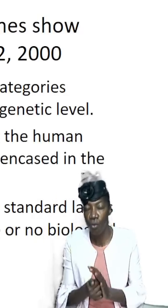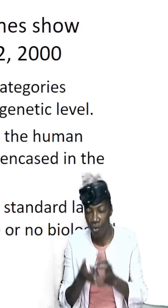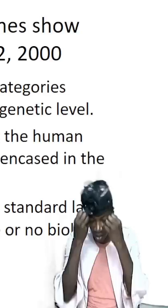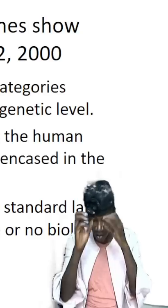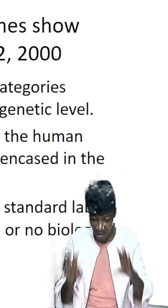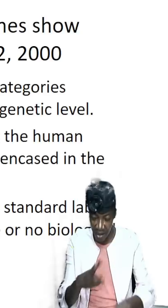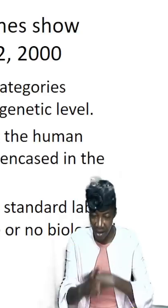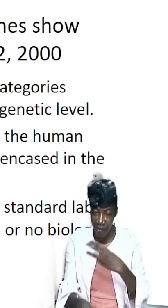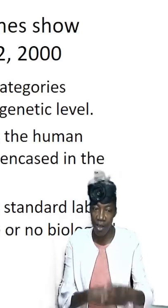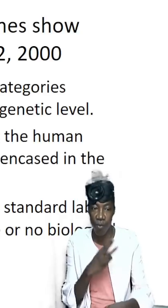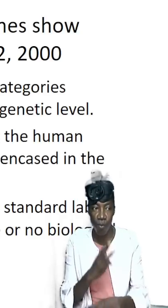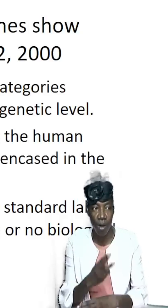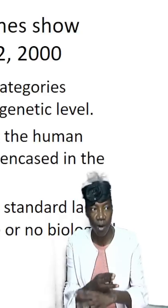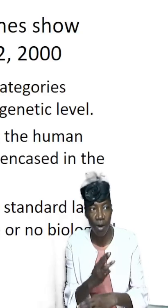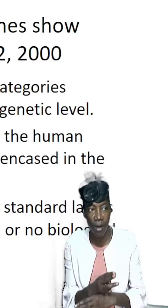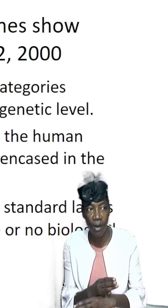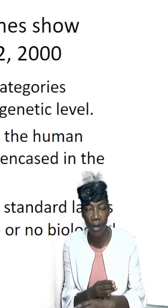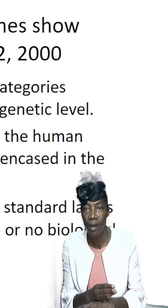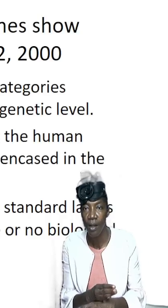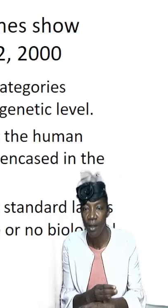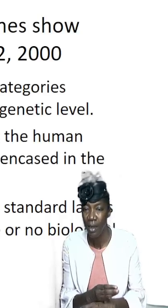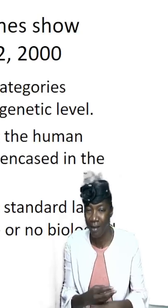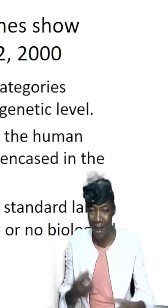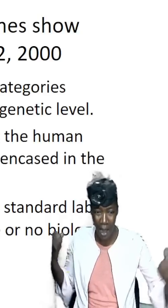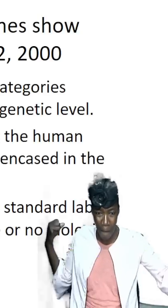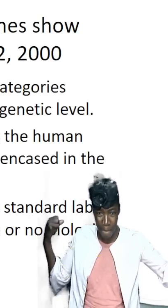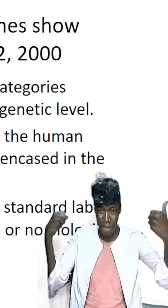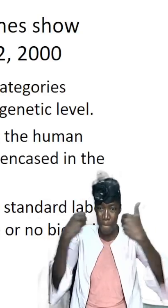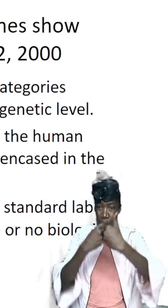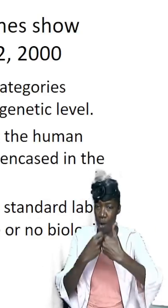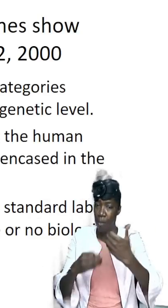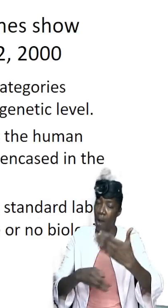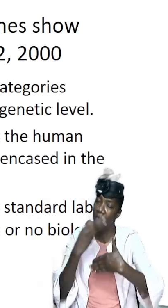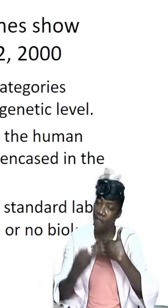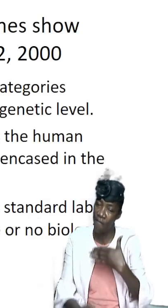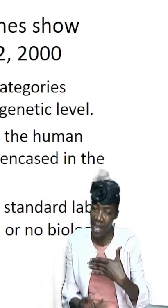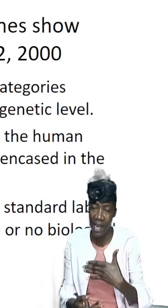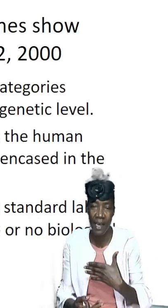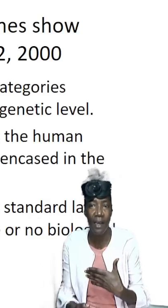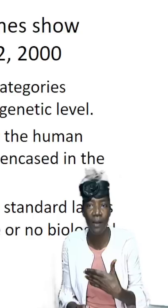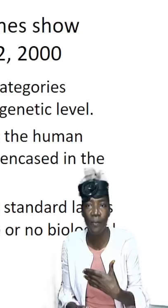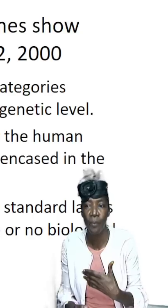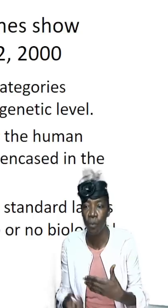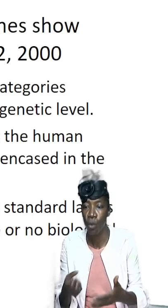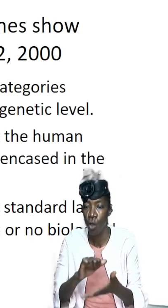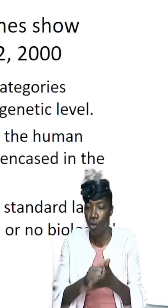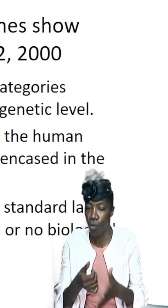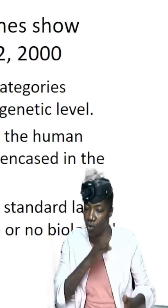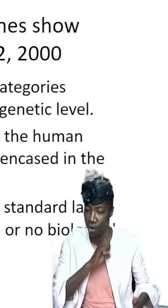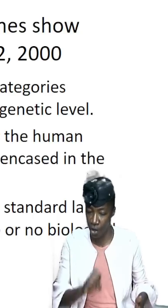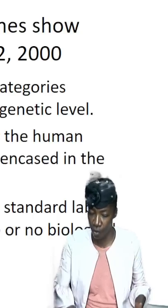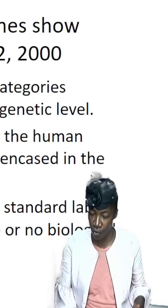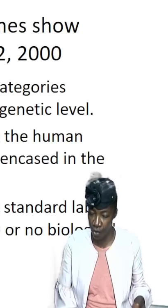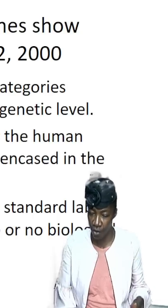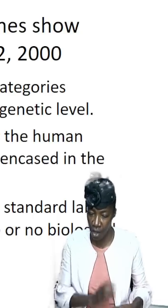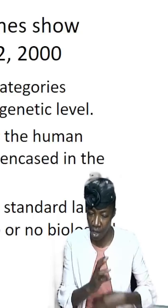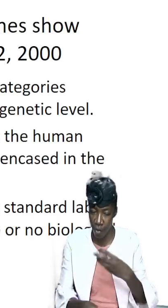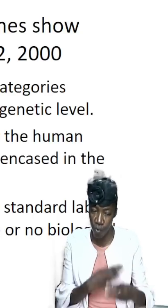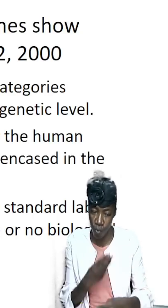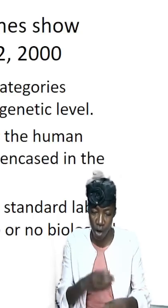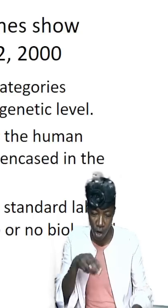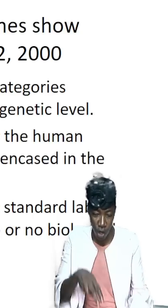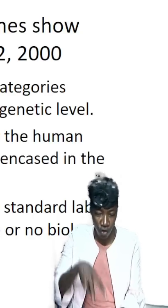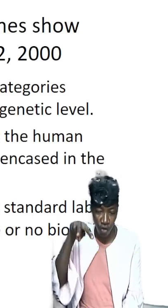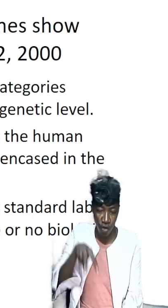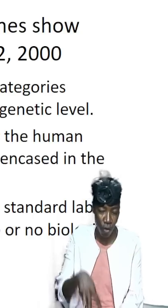were it was like an atomic bomb fell. Those in the Christian world were jumping and saying, we knew it